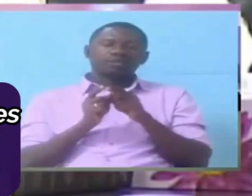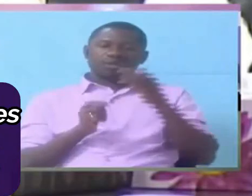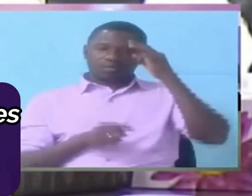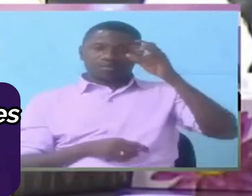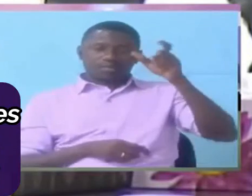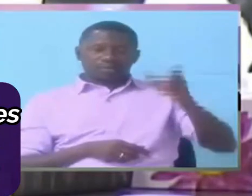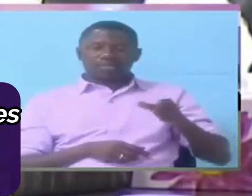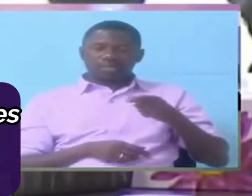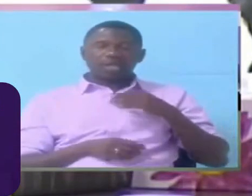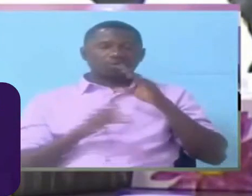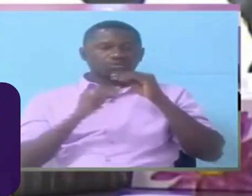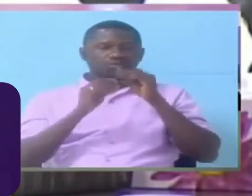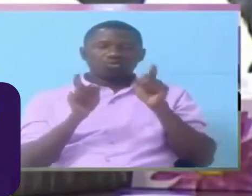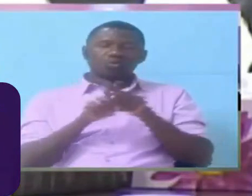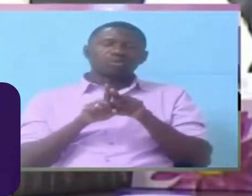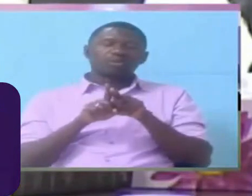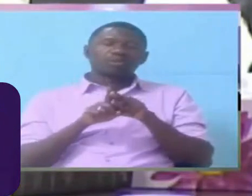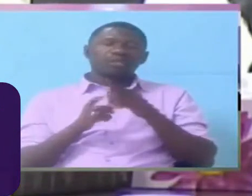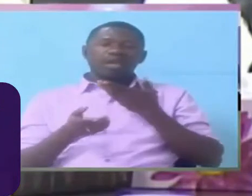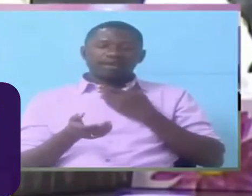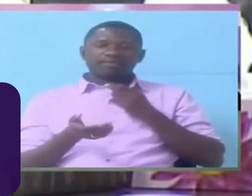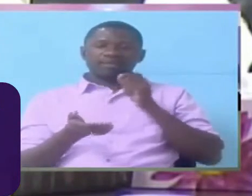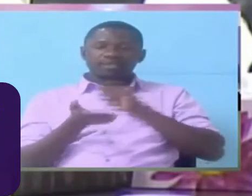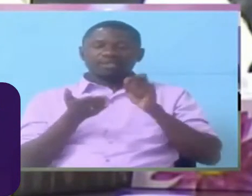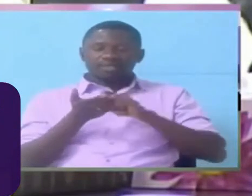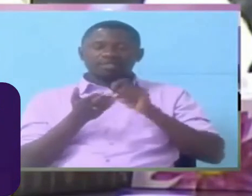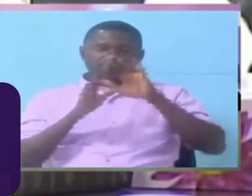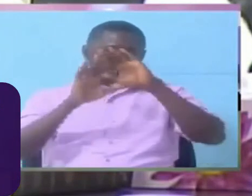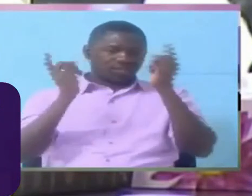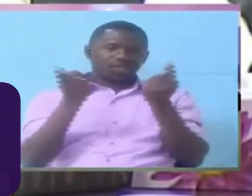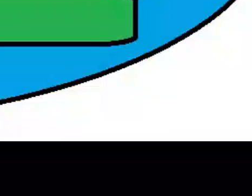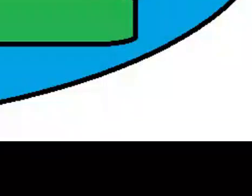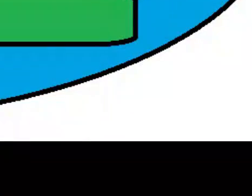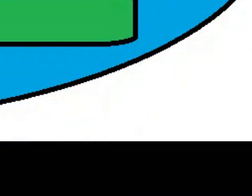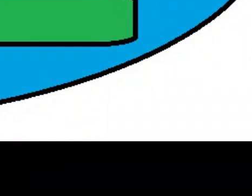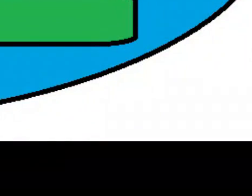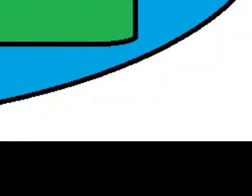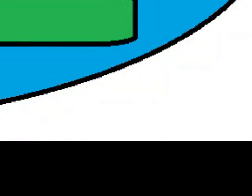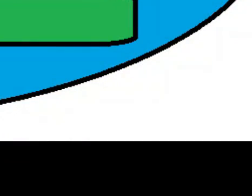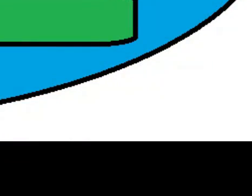minister that I spoke with. Secretary general beje nungule kadiam. There is also a secretary general that I spoke with.